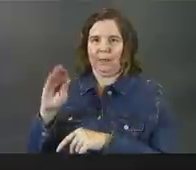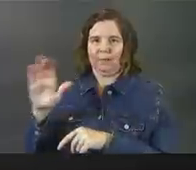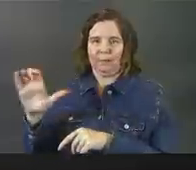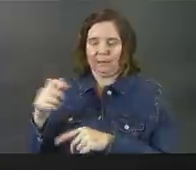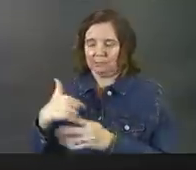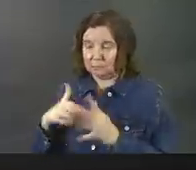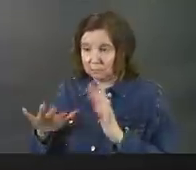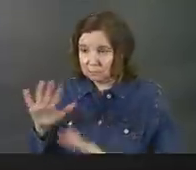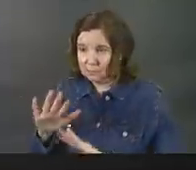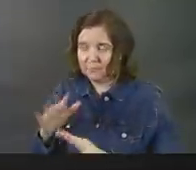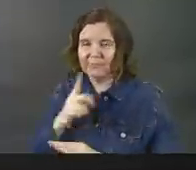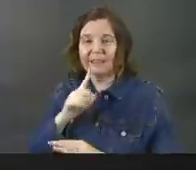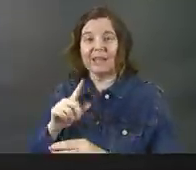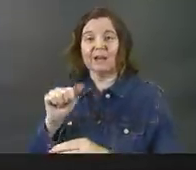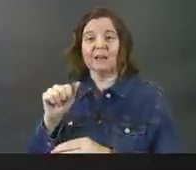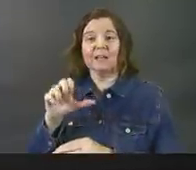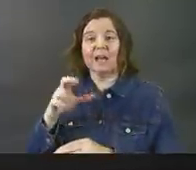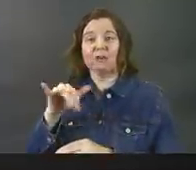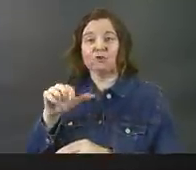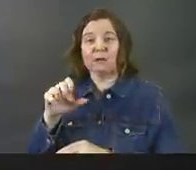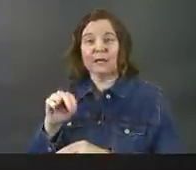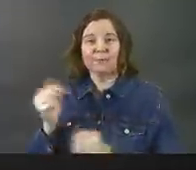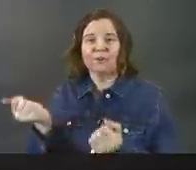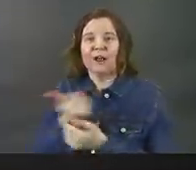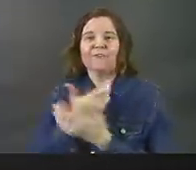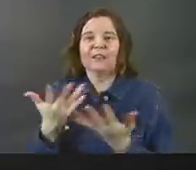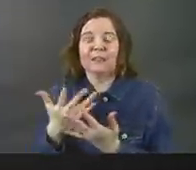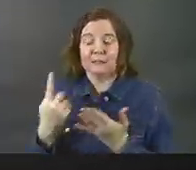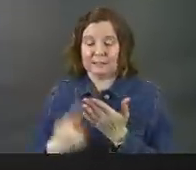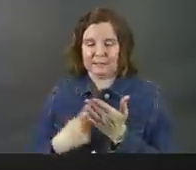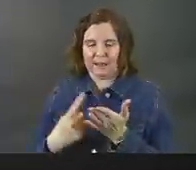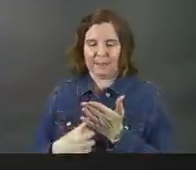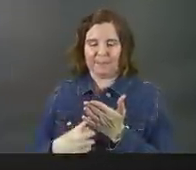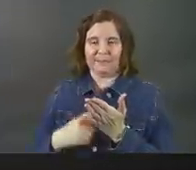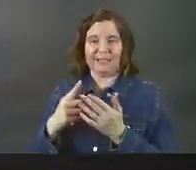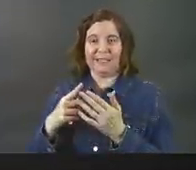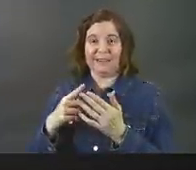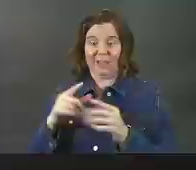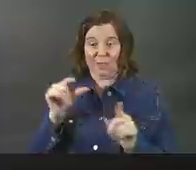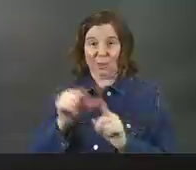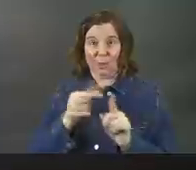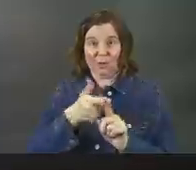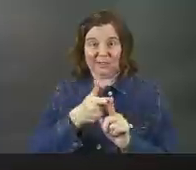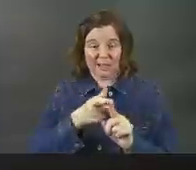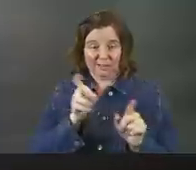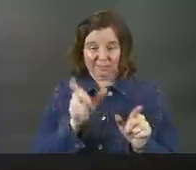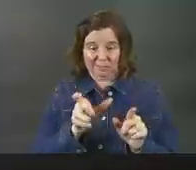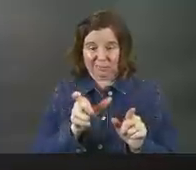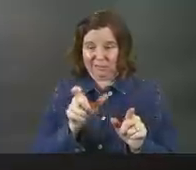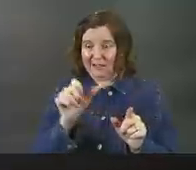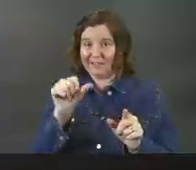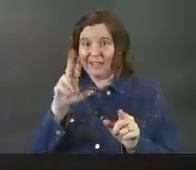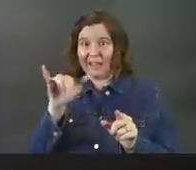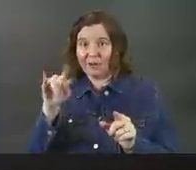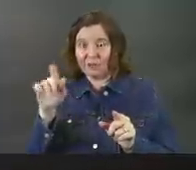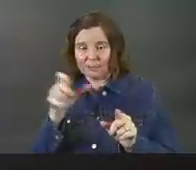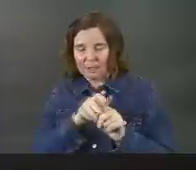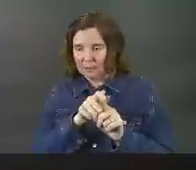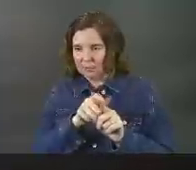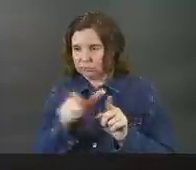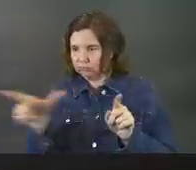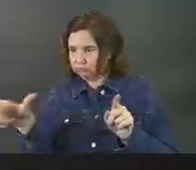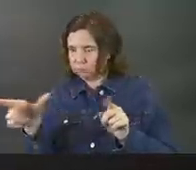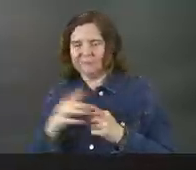into contact with, right? There's an acronym for everything. Sometimes the acronym is even longer than what if they would just say it normal, but that's beside the